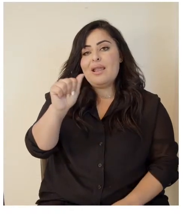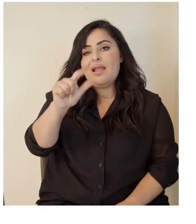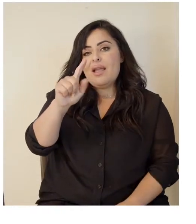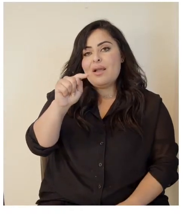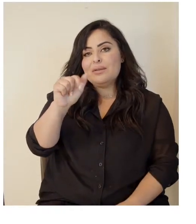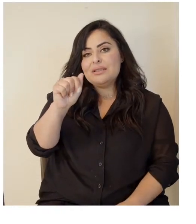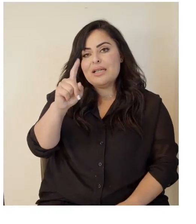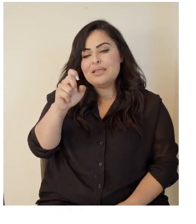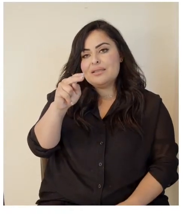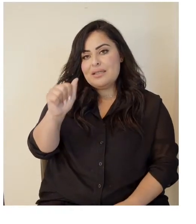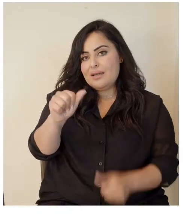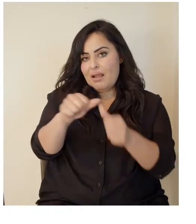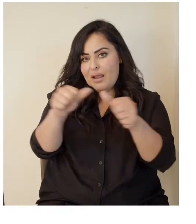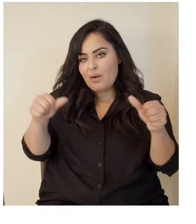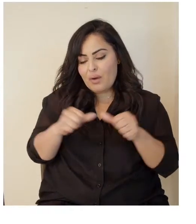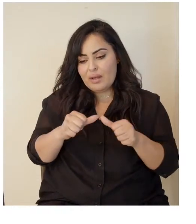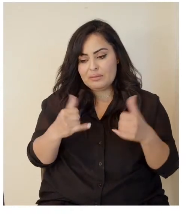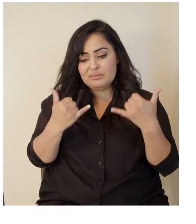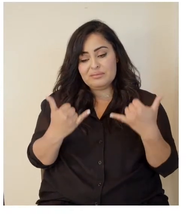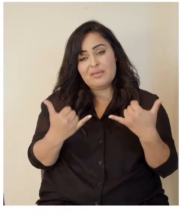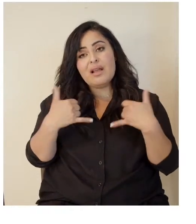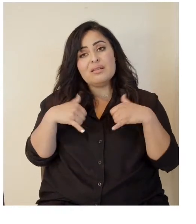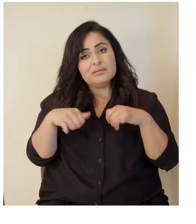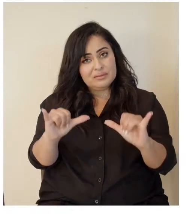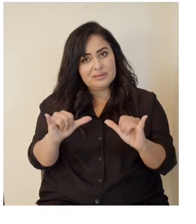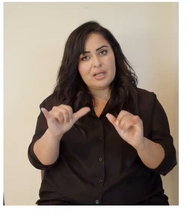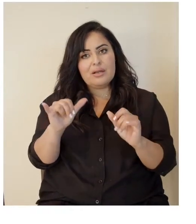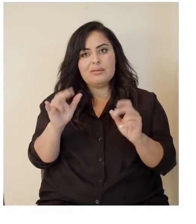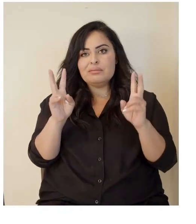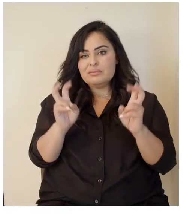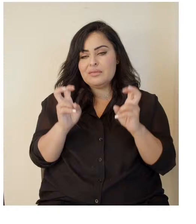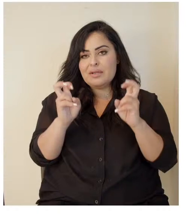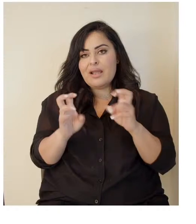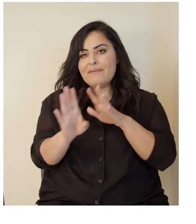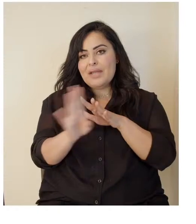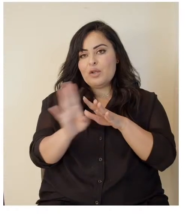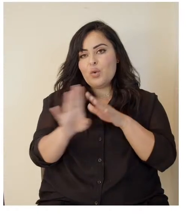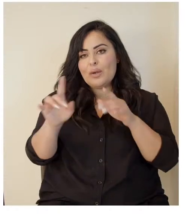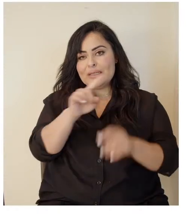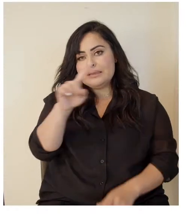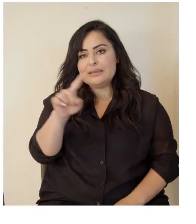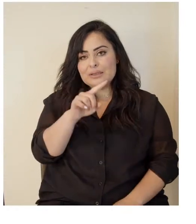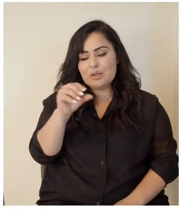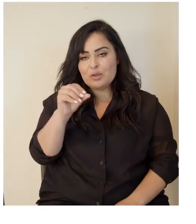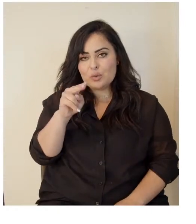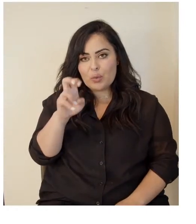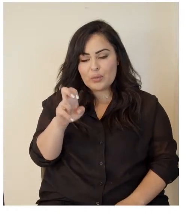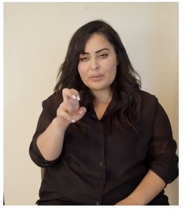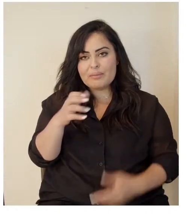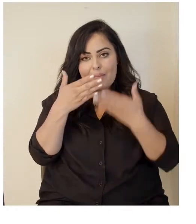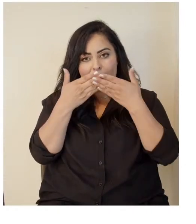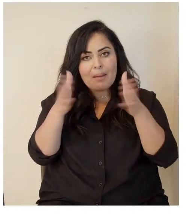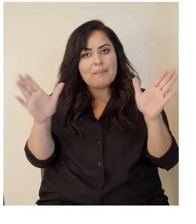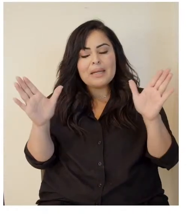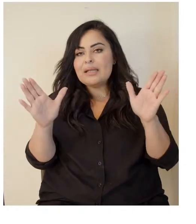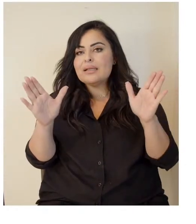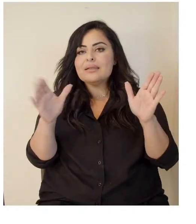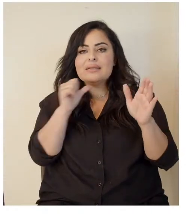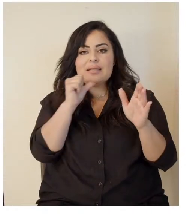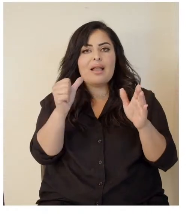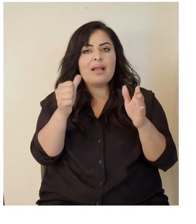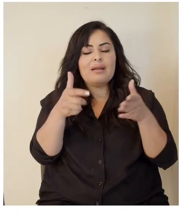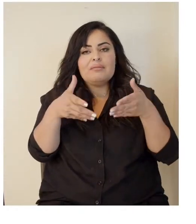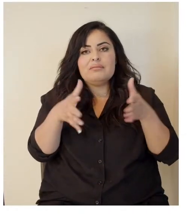of right now, as of today, still Altadena is considered a evacuation zone. The public is still not allowed in